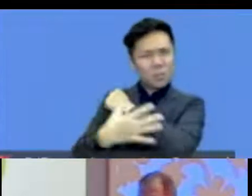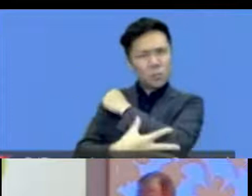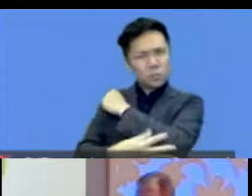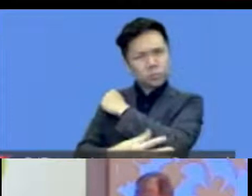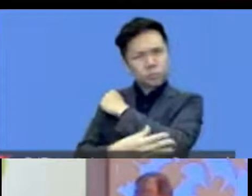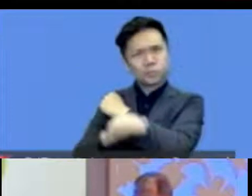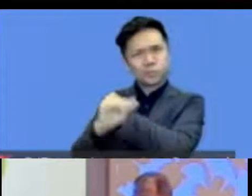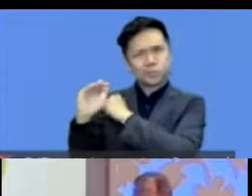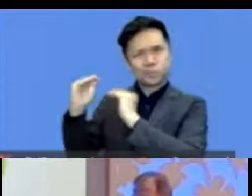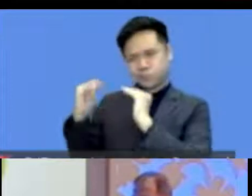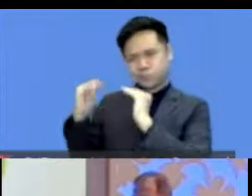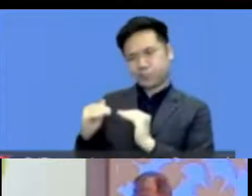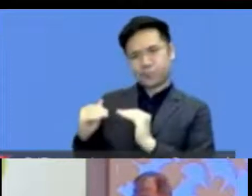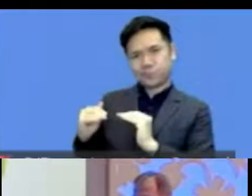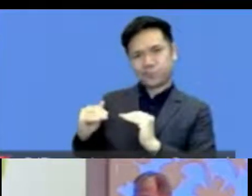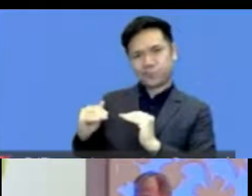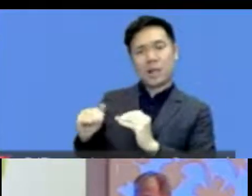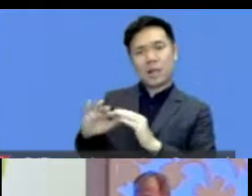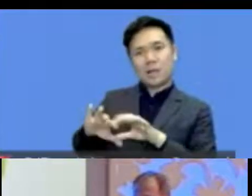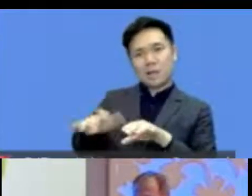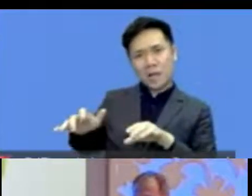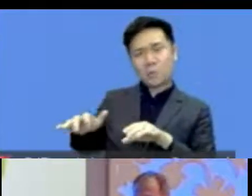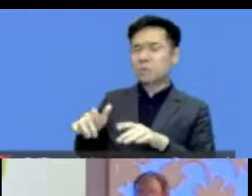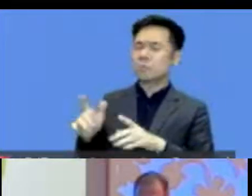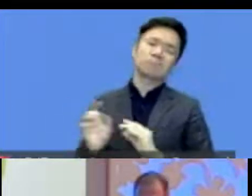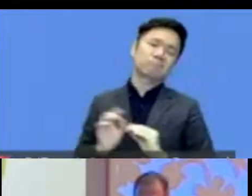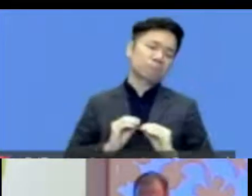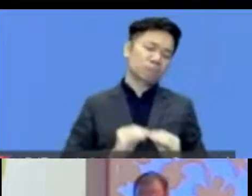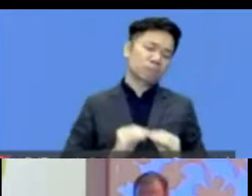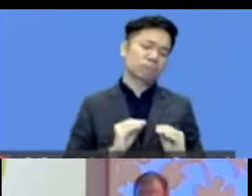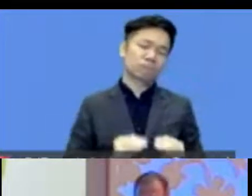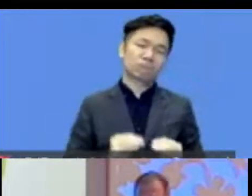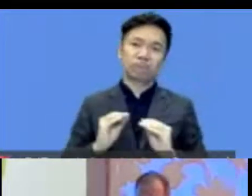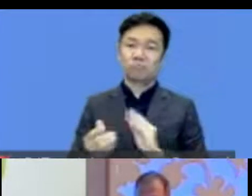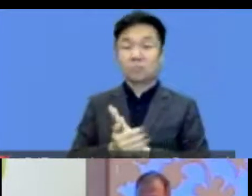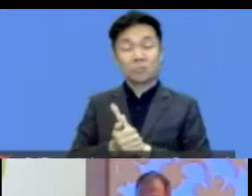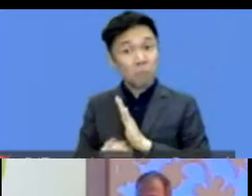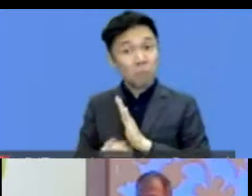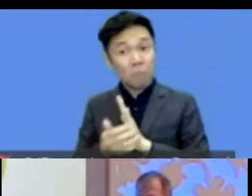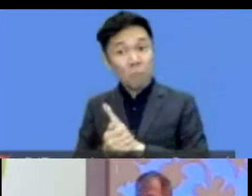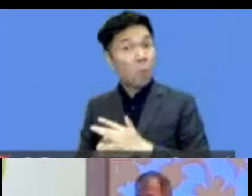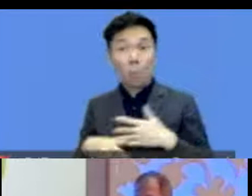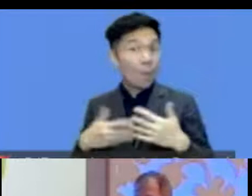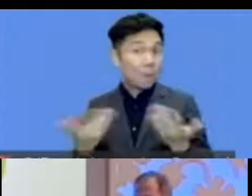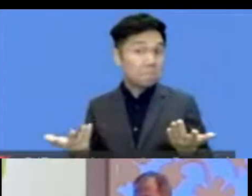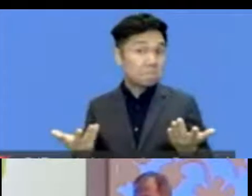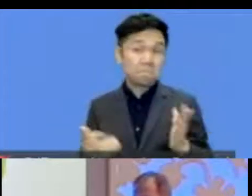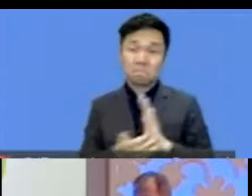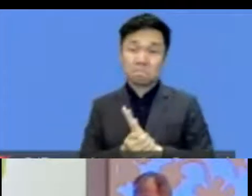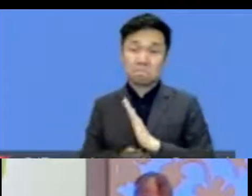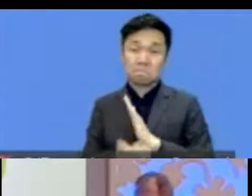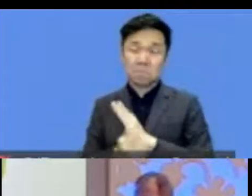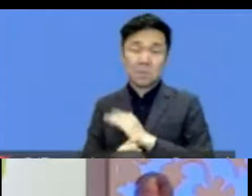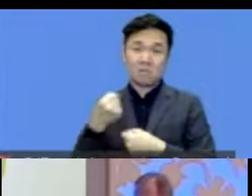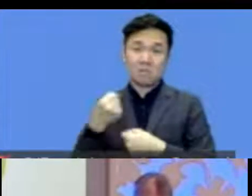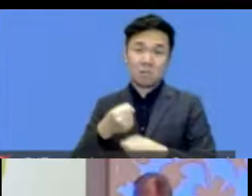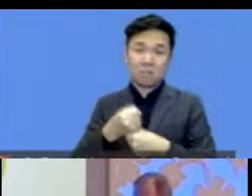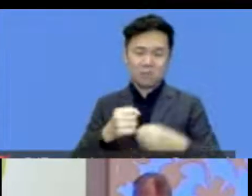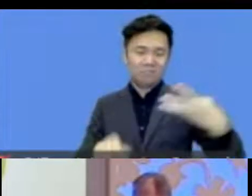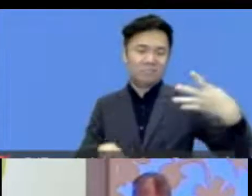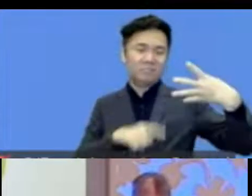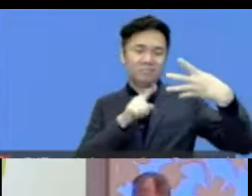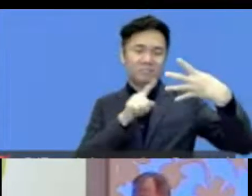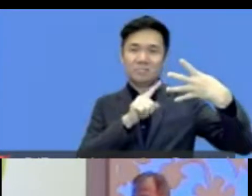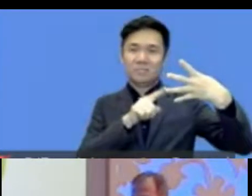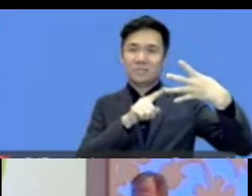are still producing skill sets. They're still giving skill sets to people that are preparing for the third industrial